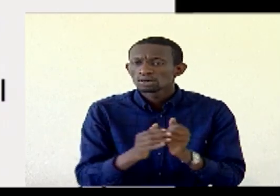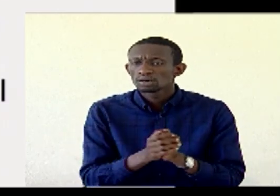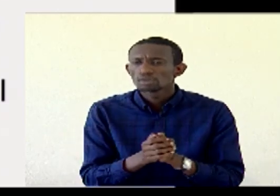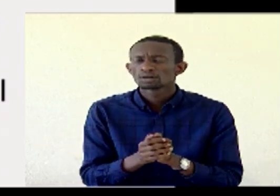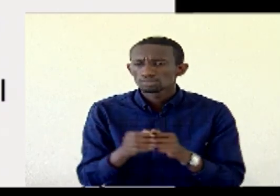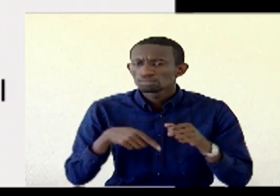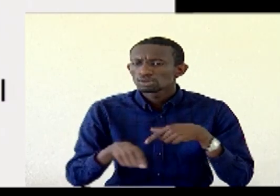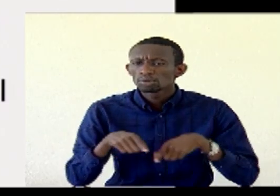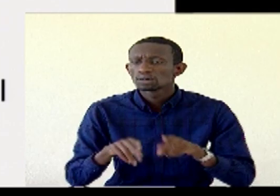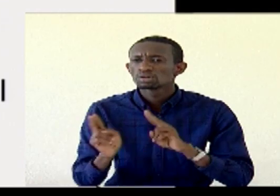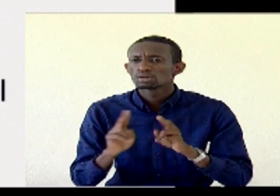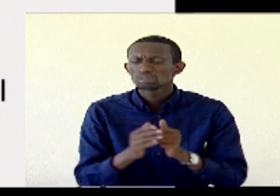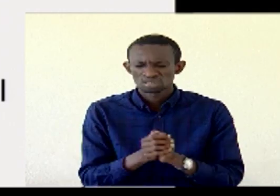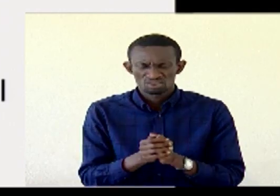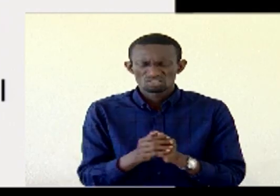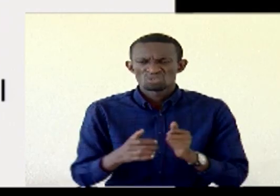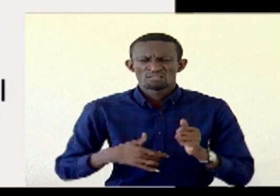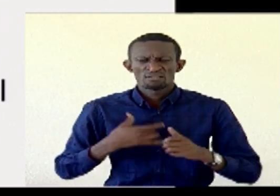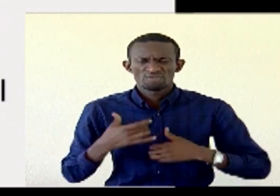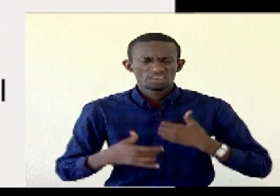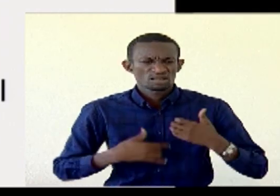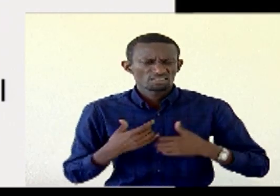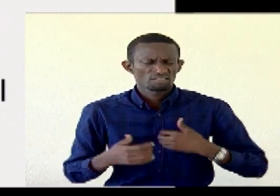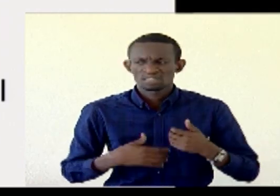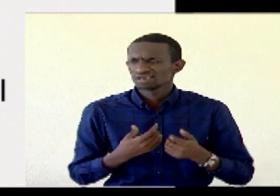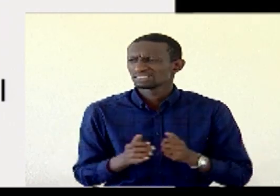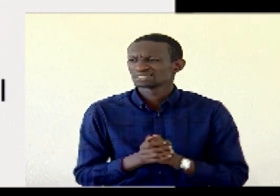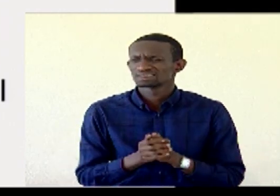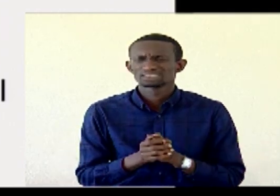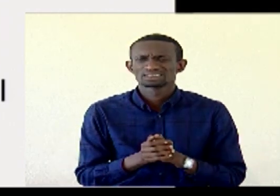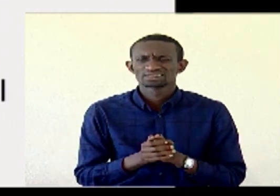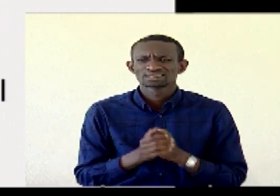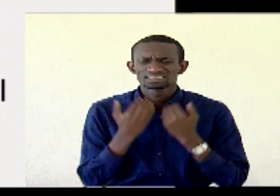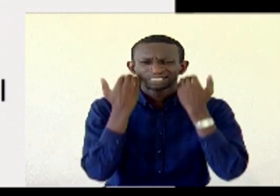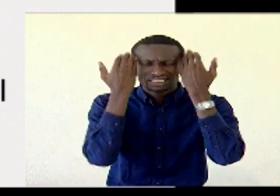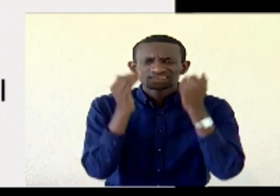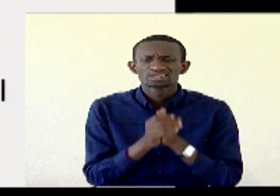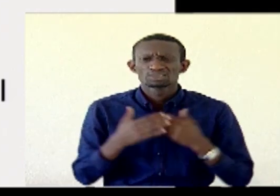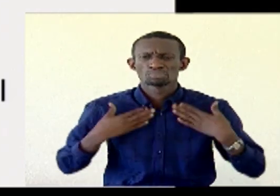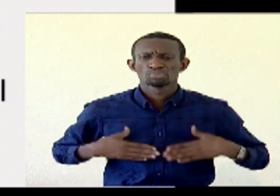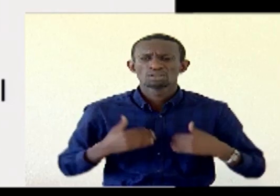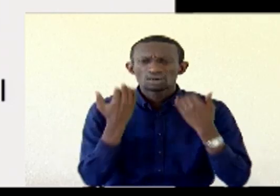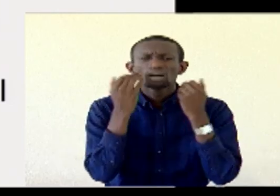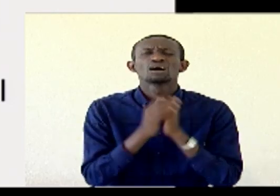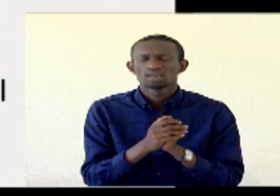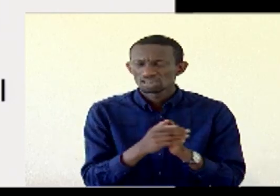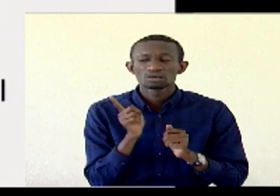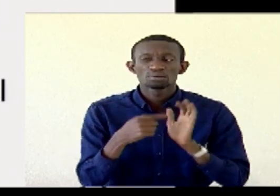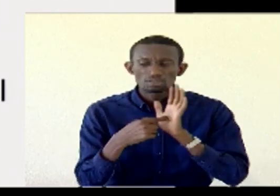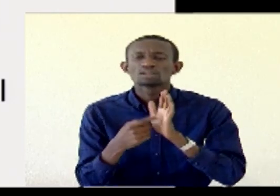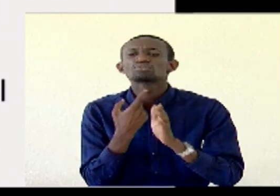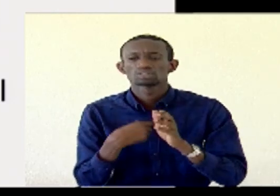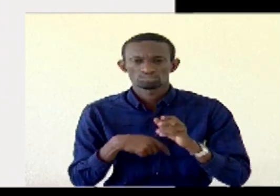That's when we feel you want to urinate. You want to remove this urine from the body, and that one must be signaled by the